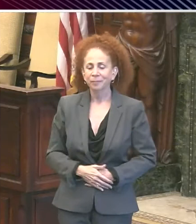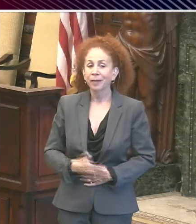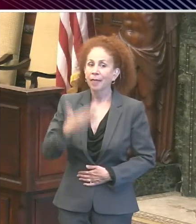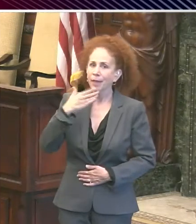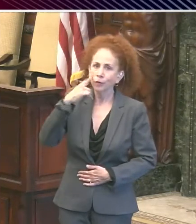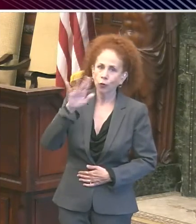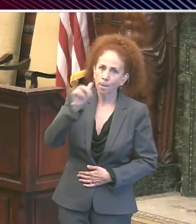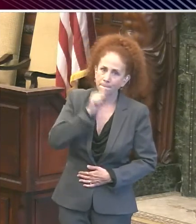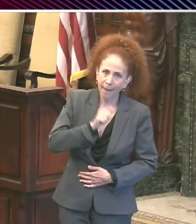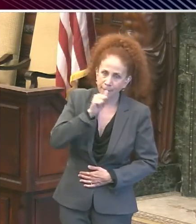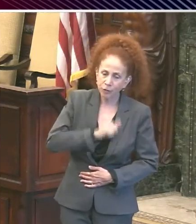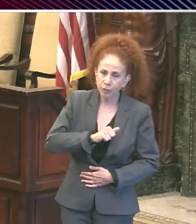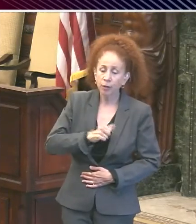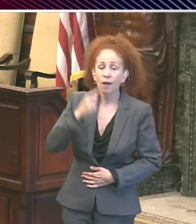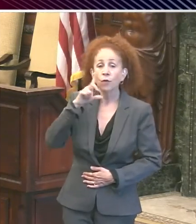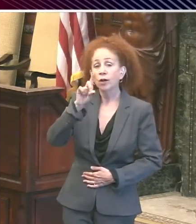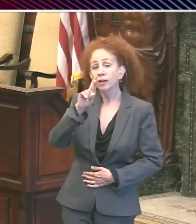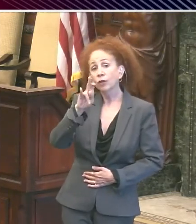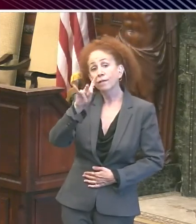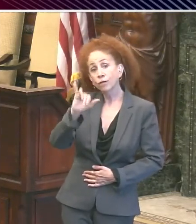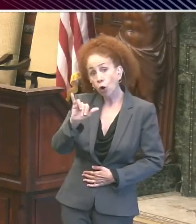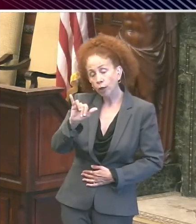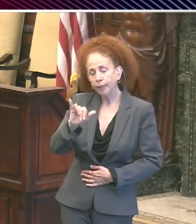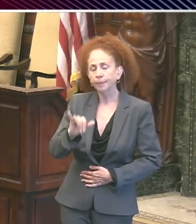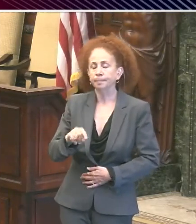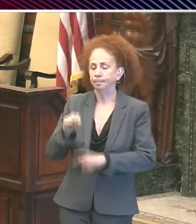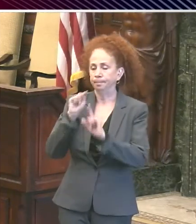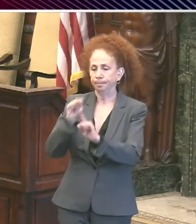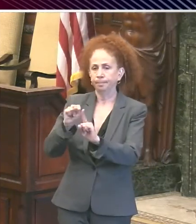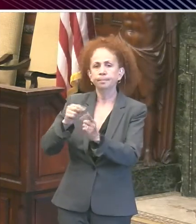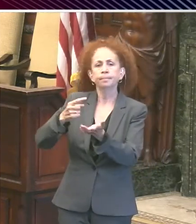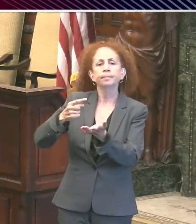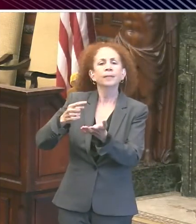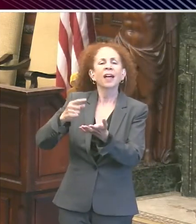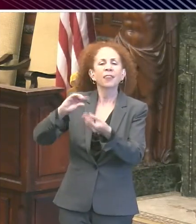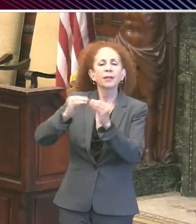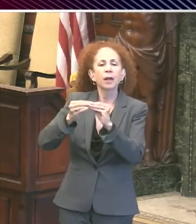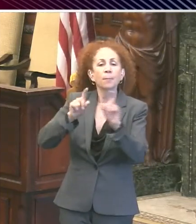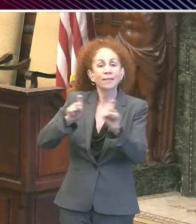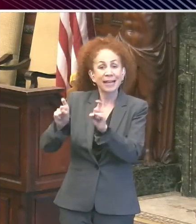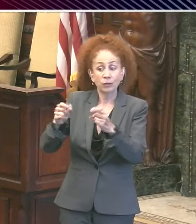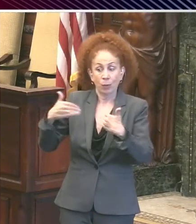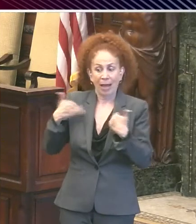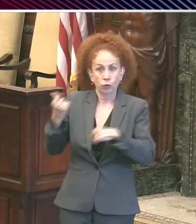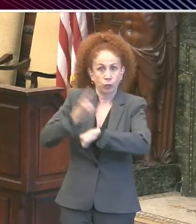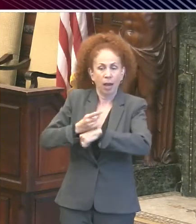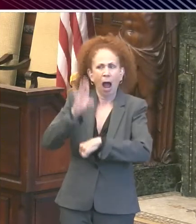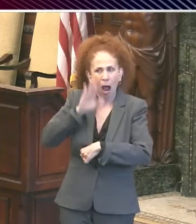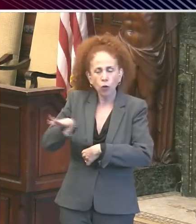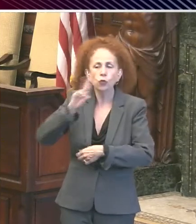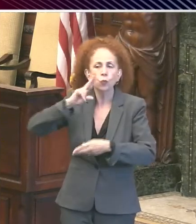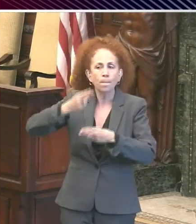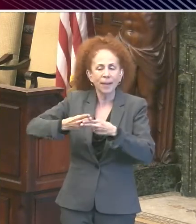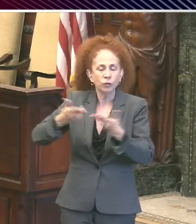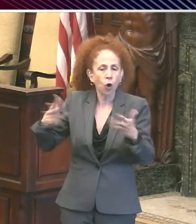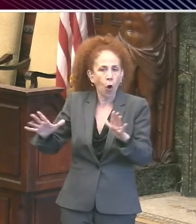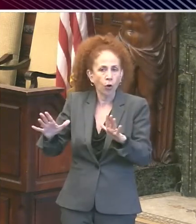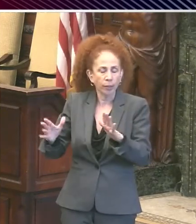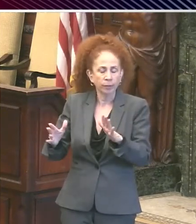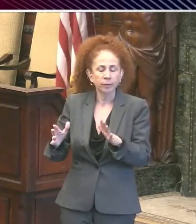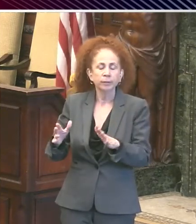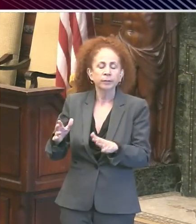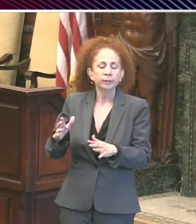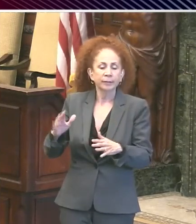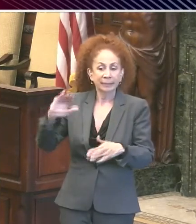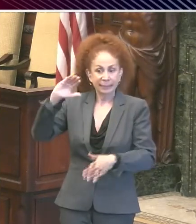Thanks for your patience. This is for Dr. Farley in regards to the numbers of tests that we had today. I know you mentioned in the beginning that there